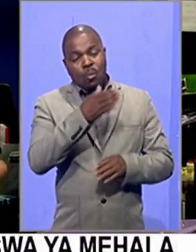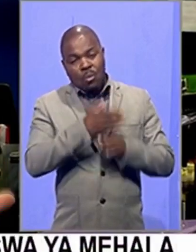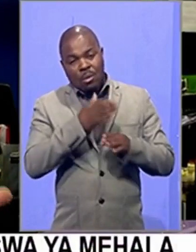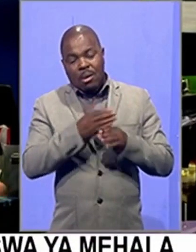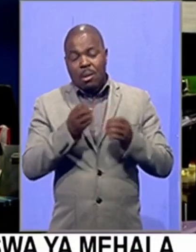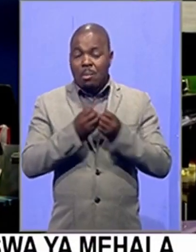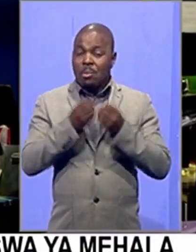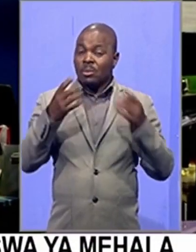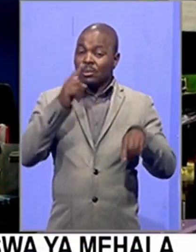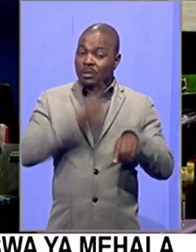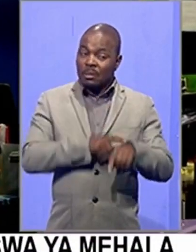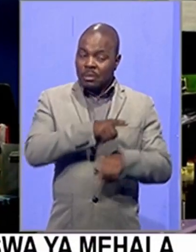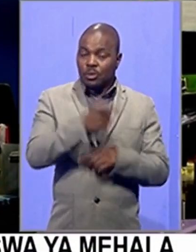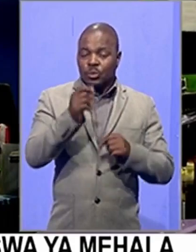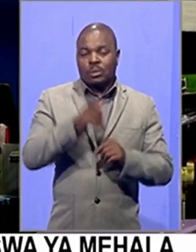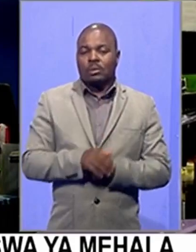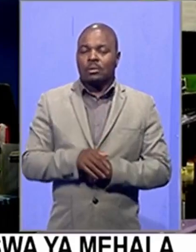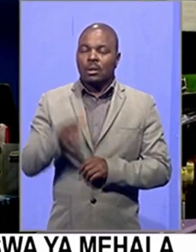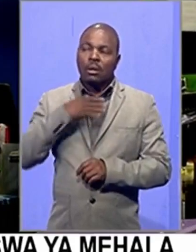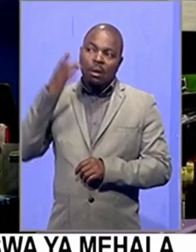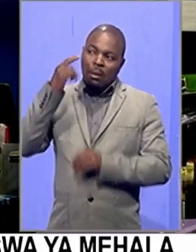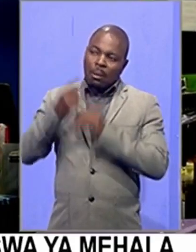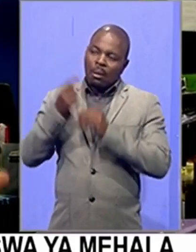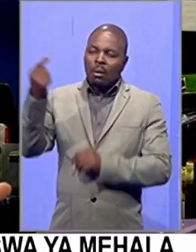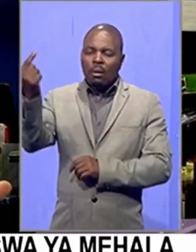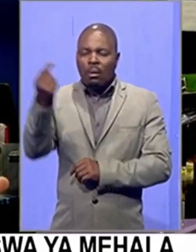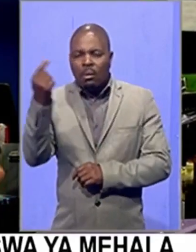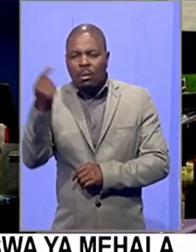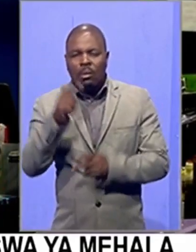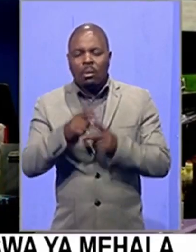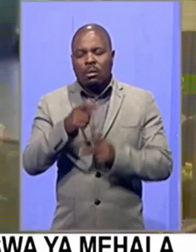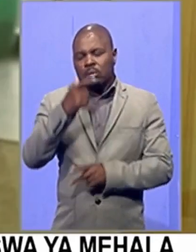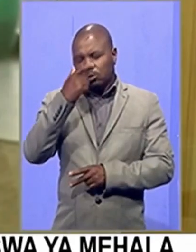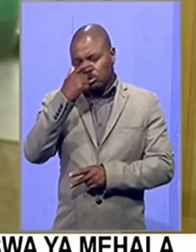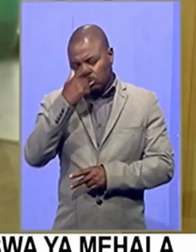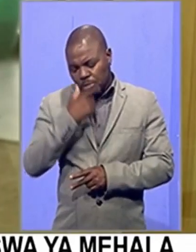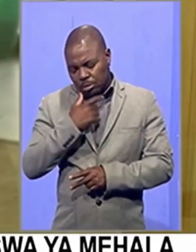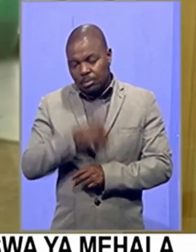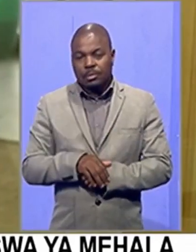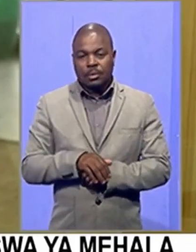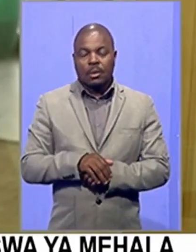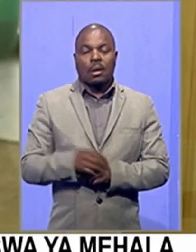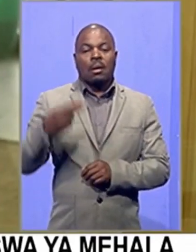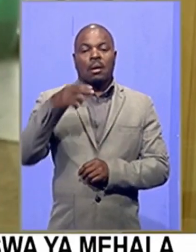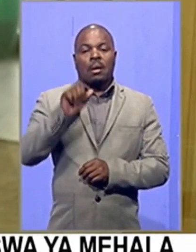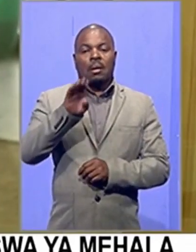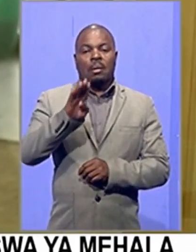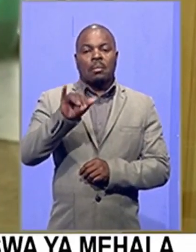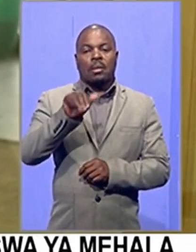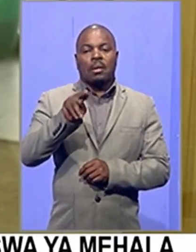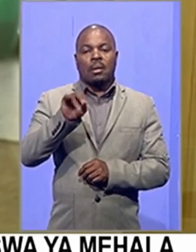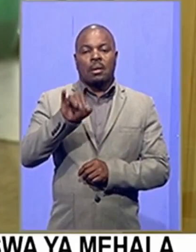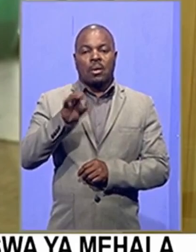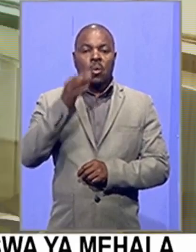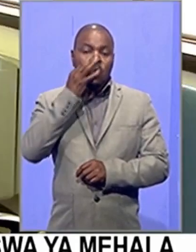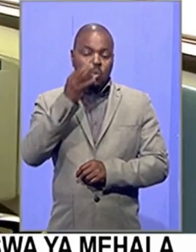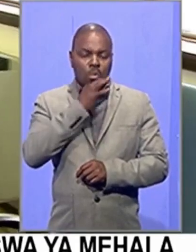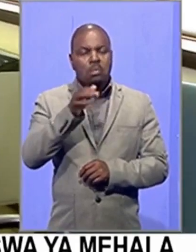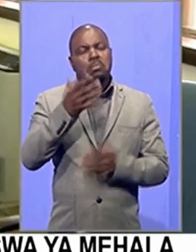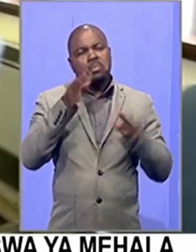lot of the times it's about loneliness, it's about sadness. Habiane o re batho ba lokela ho keteka nako ena